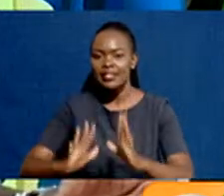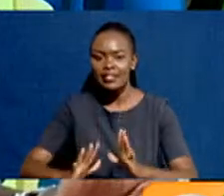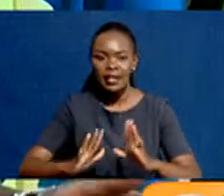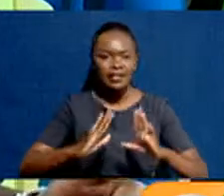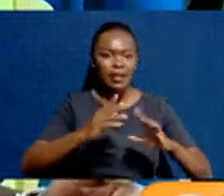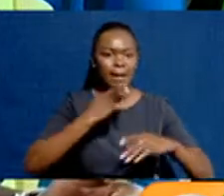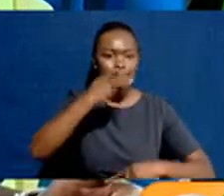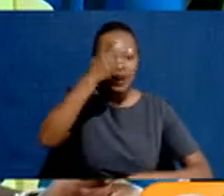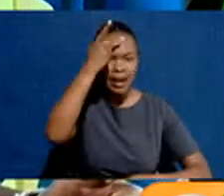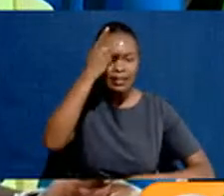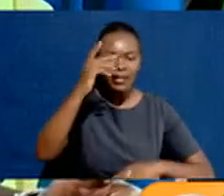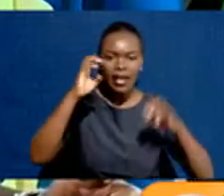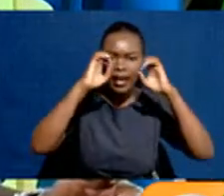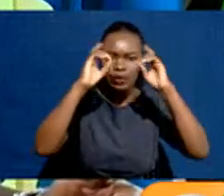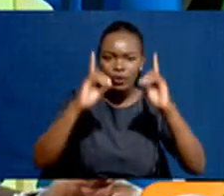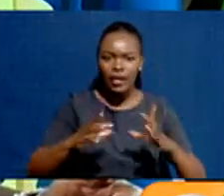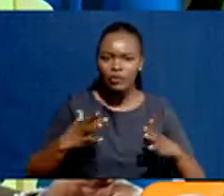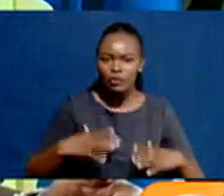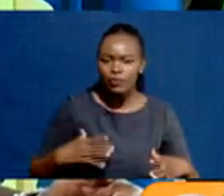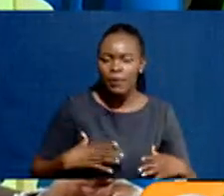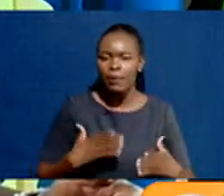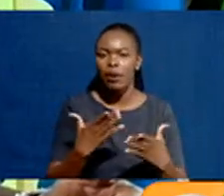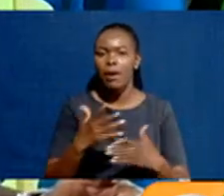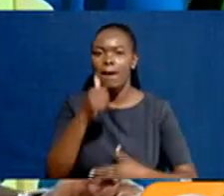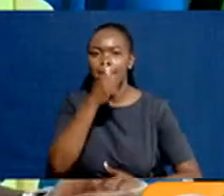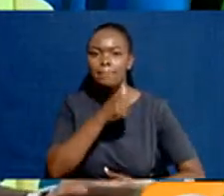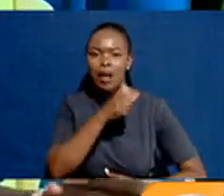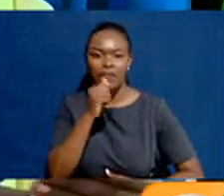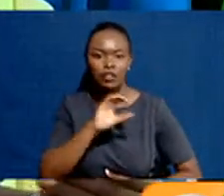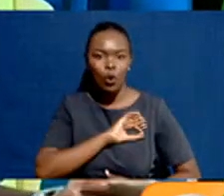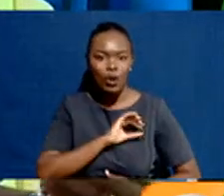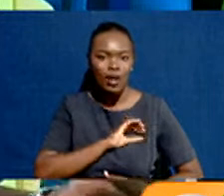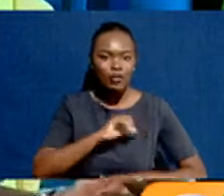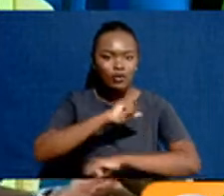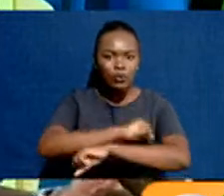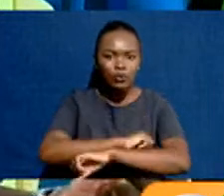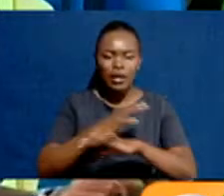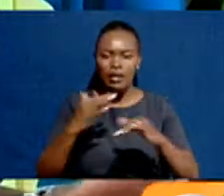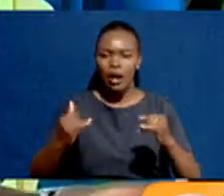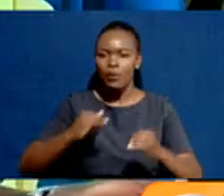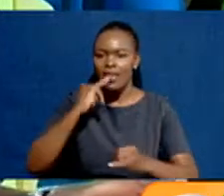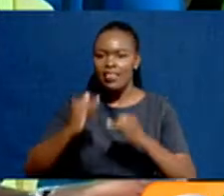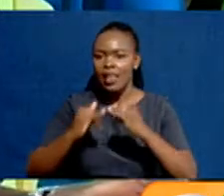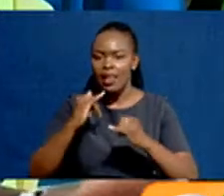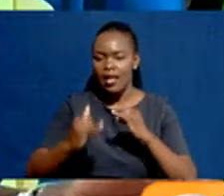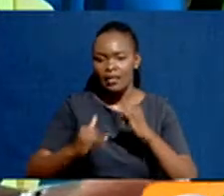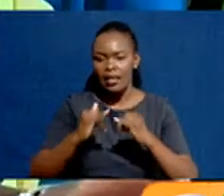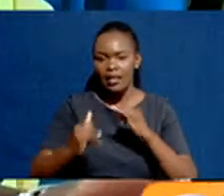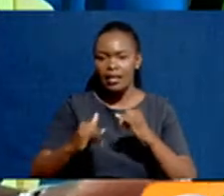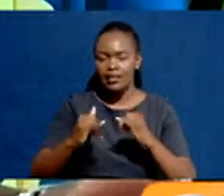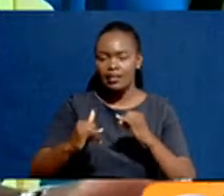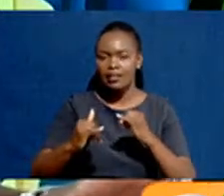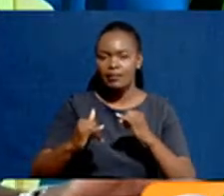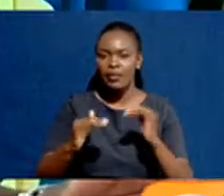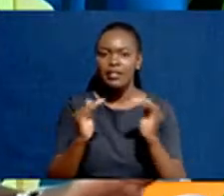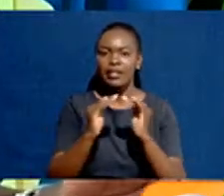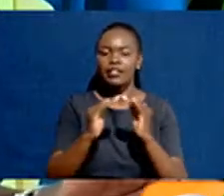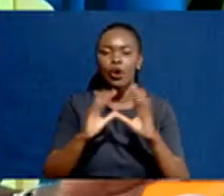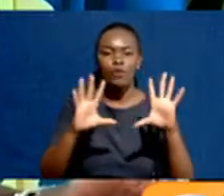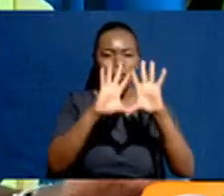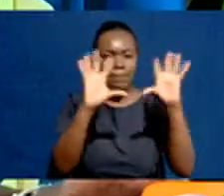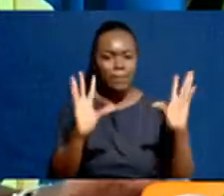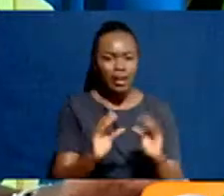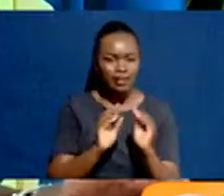educationists, private owners of schools, and they are in the last stage of compiling a report. But they